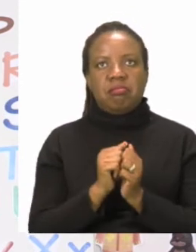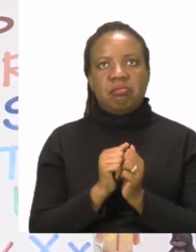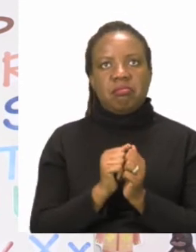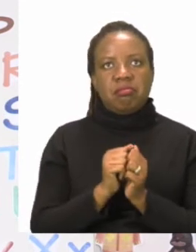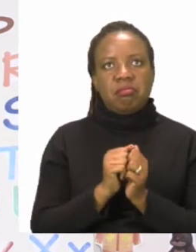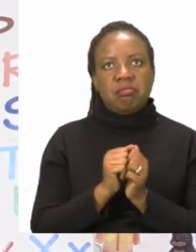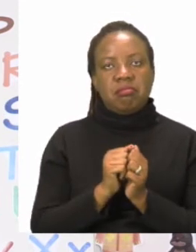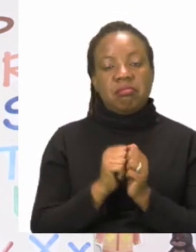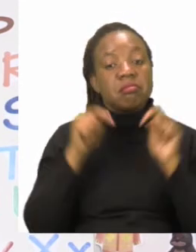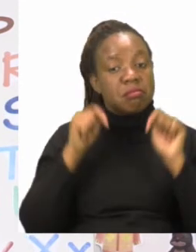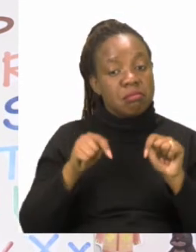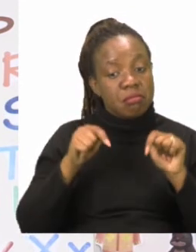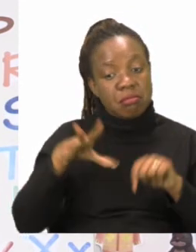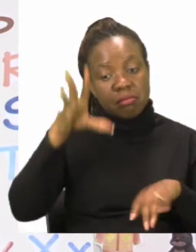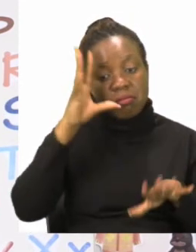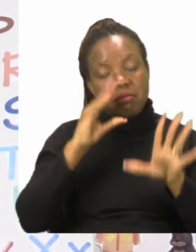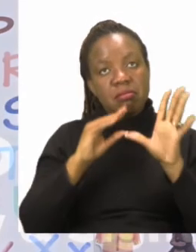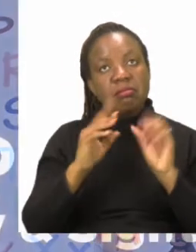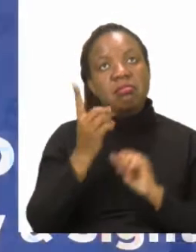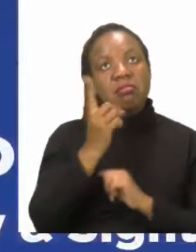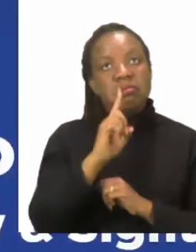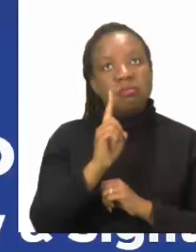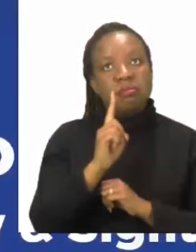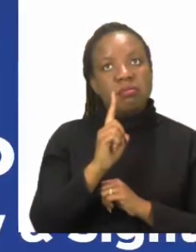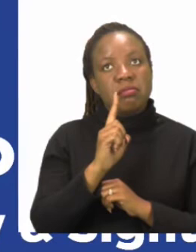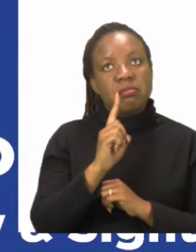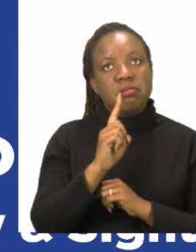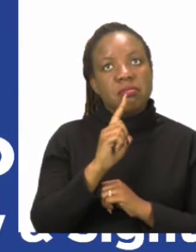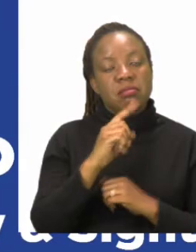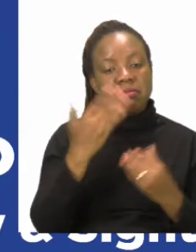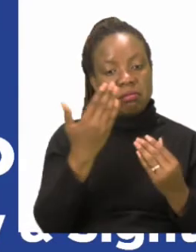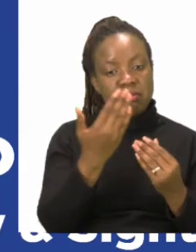today. Today's lesson will be about